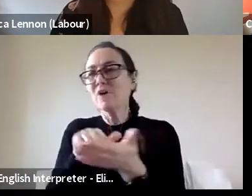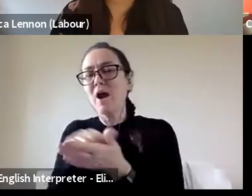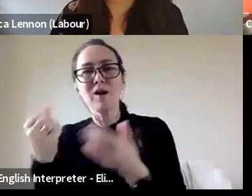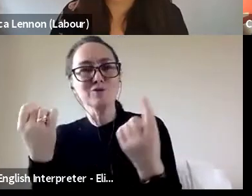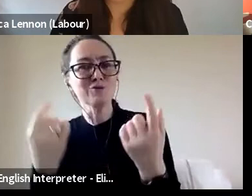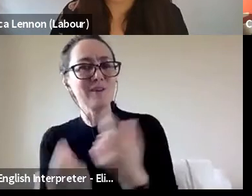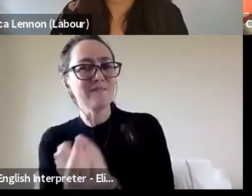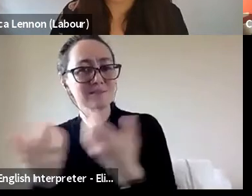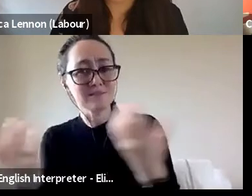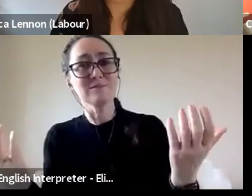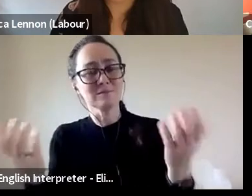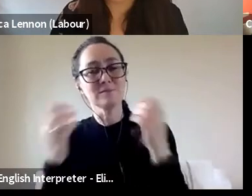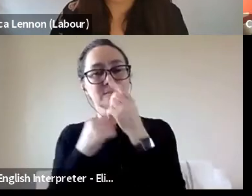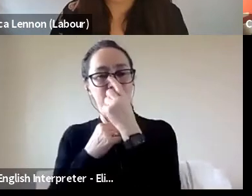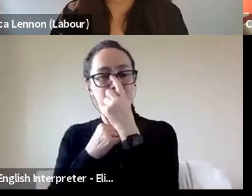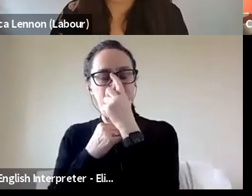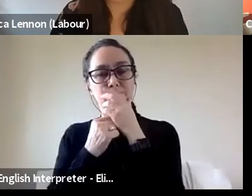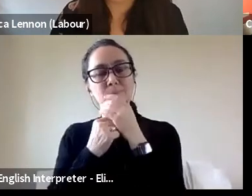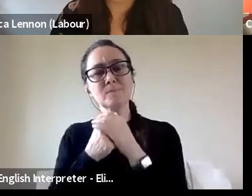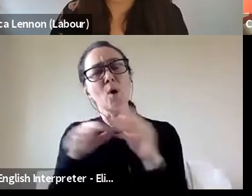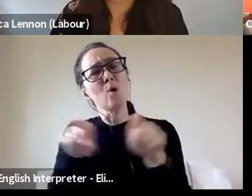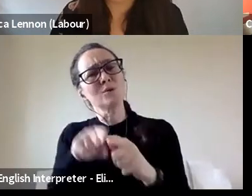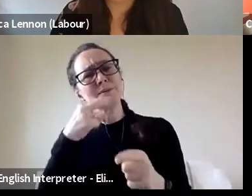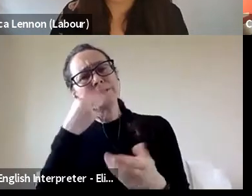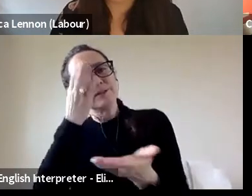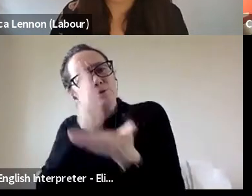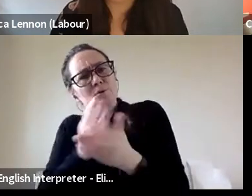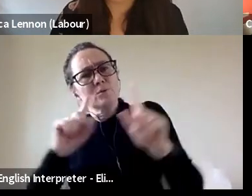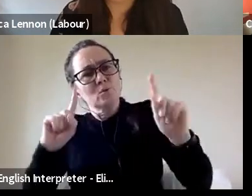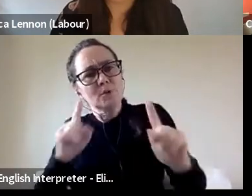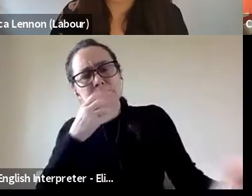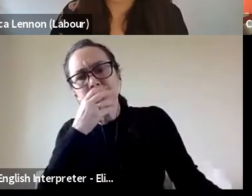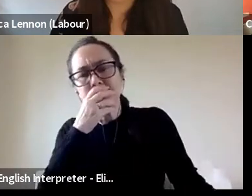But the other thing is to make sure that you kind of